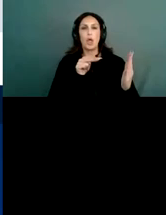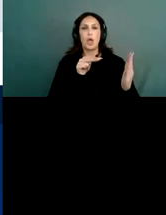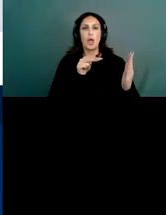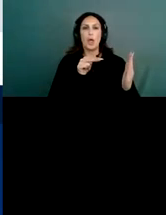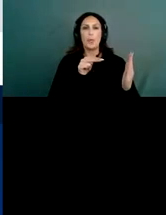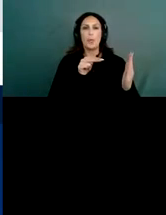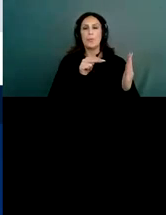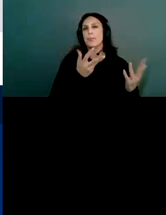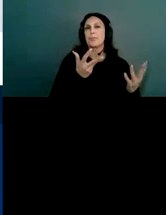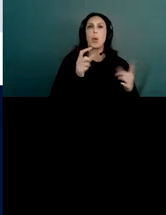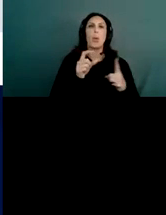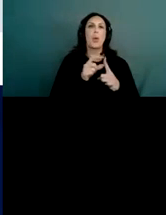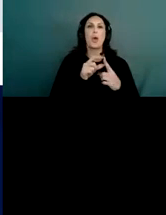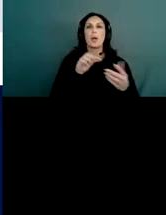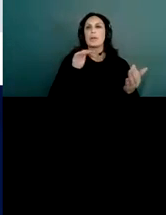activity.